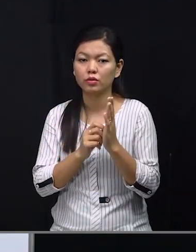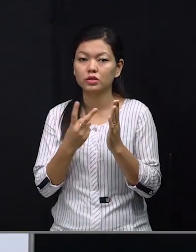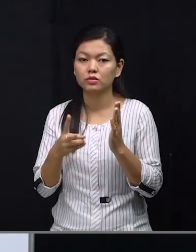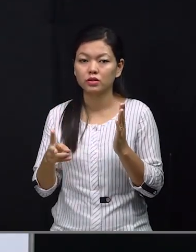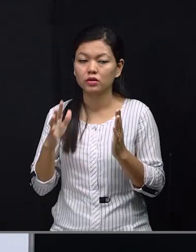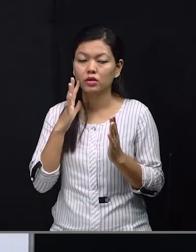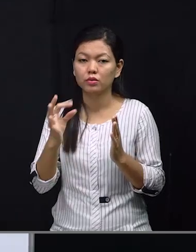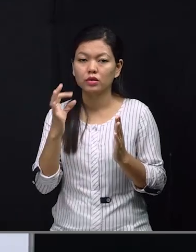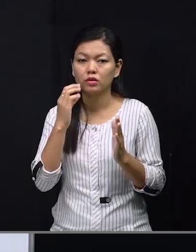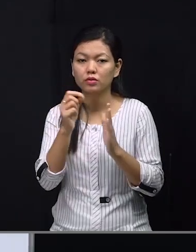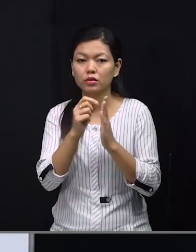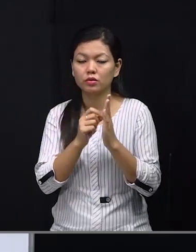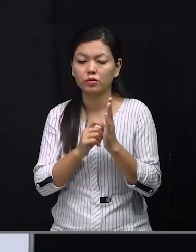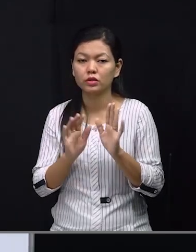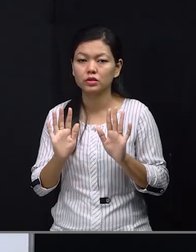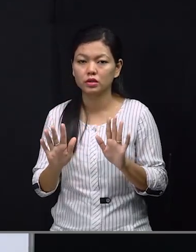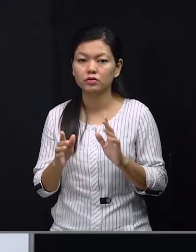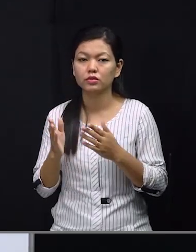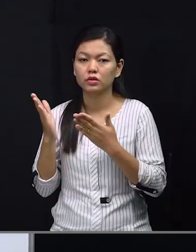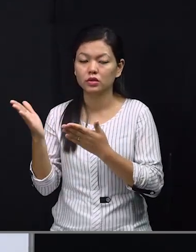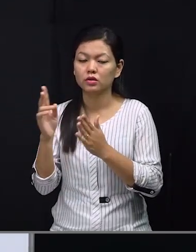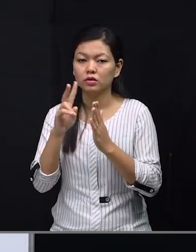see some of them. The first point